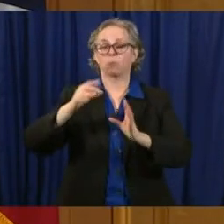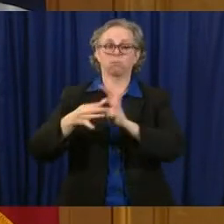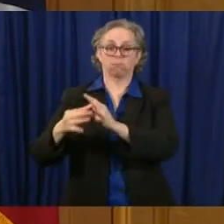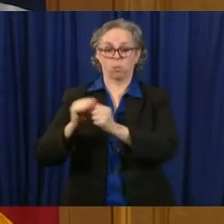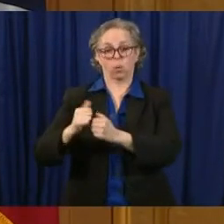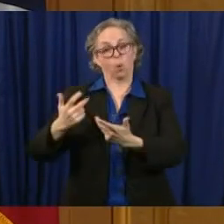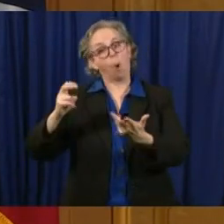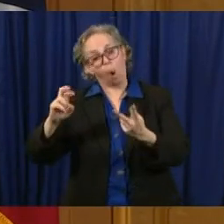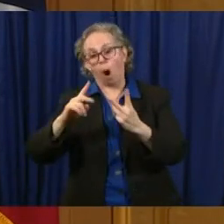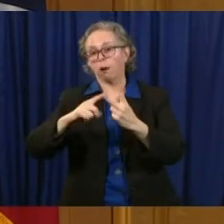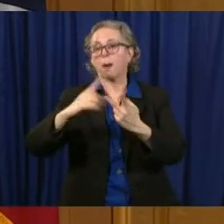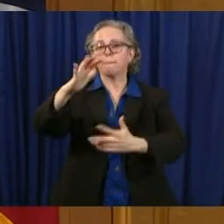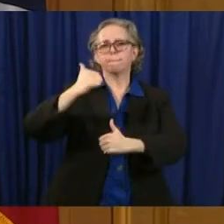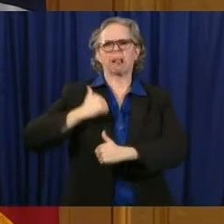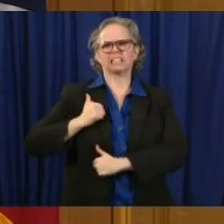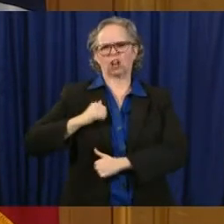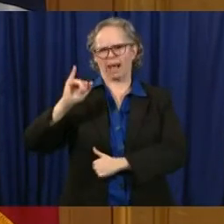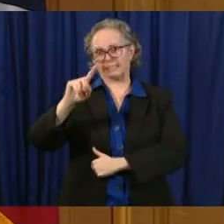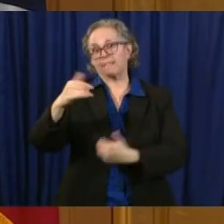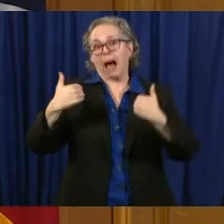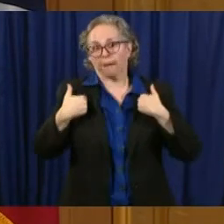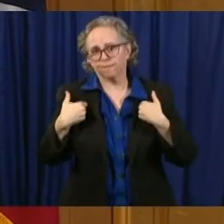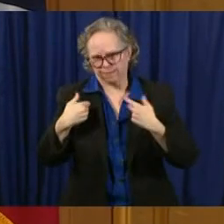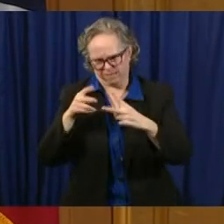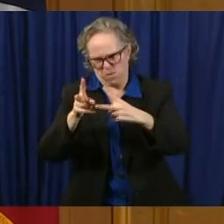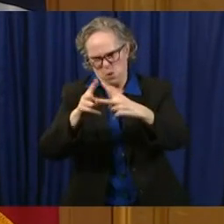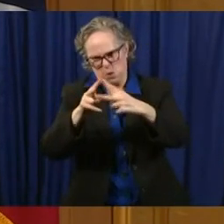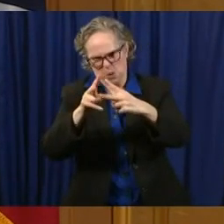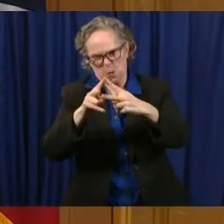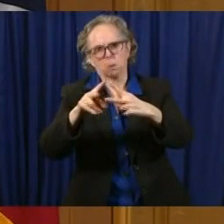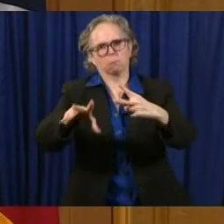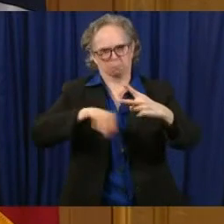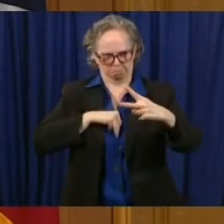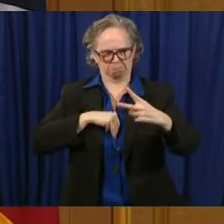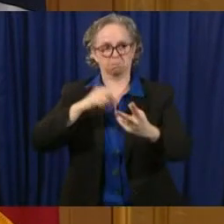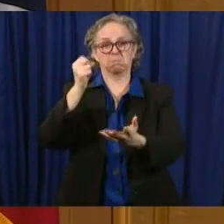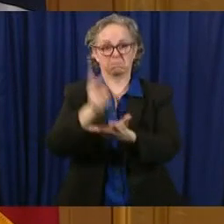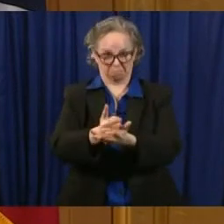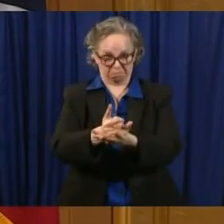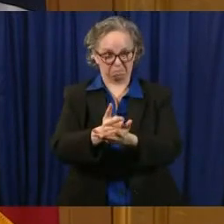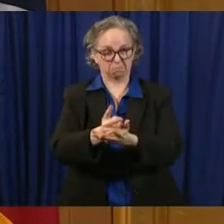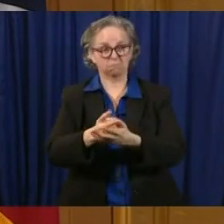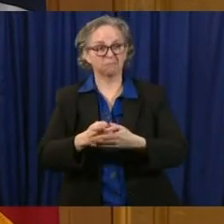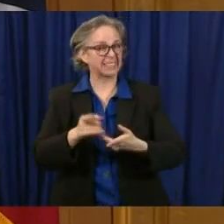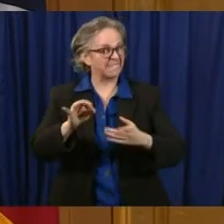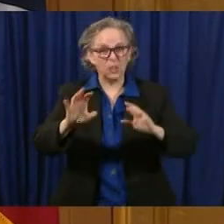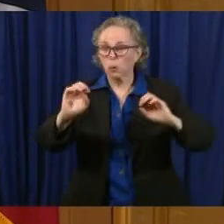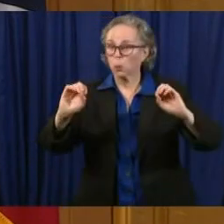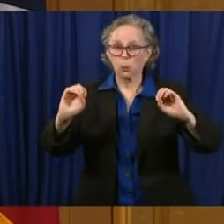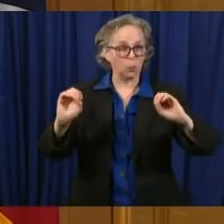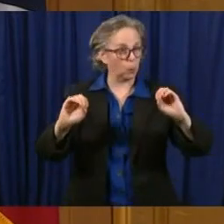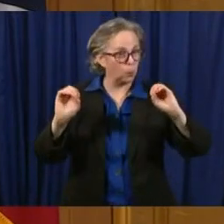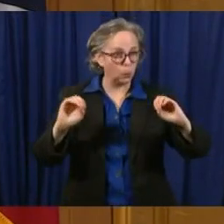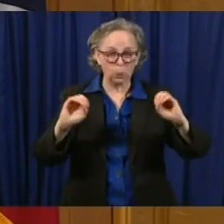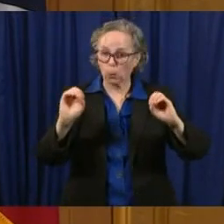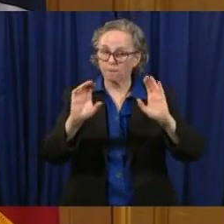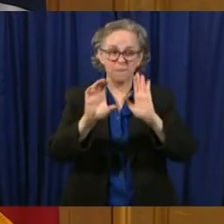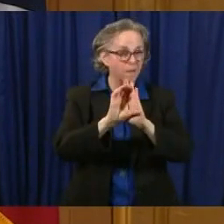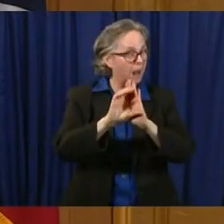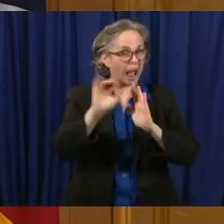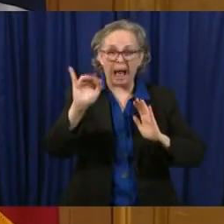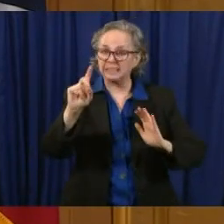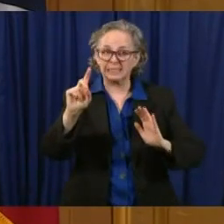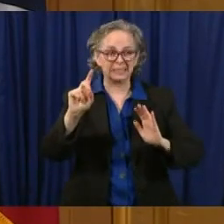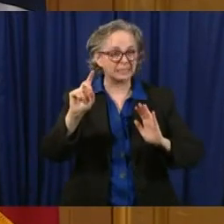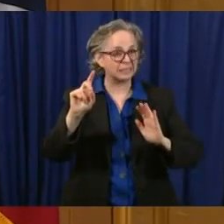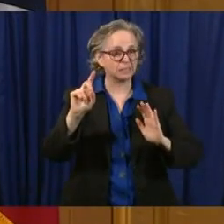Sale of liquor to a person with a valid non-Ohio photo ID may only occur with additional information showing that that person